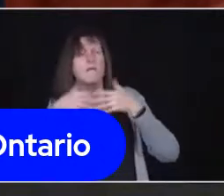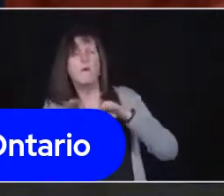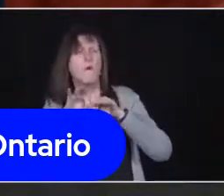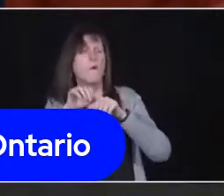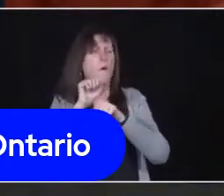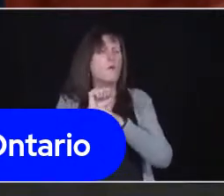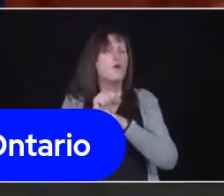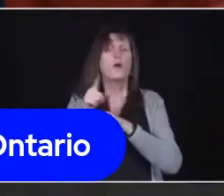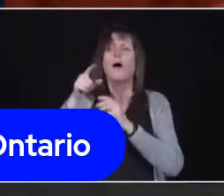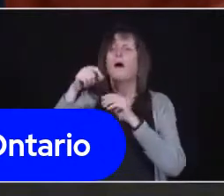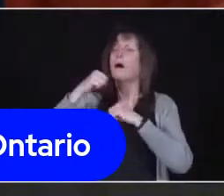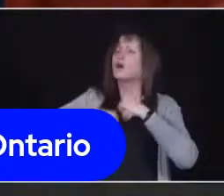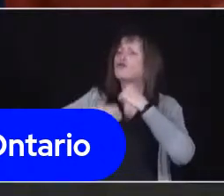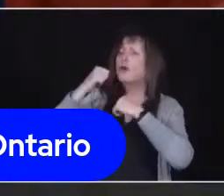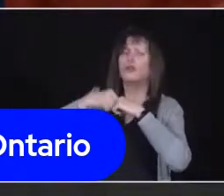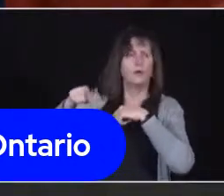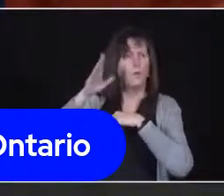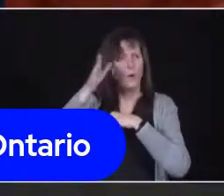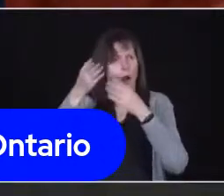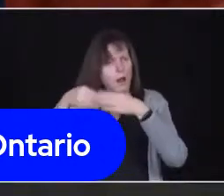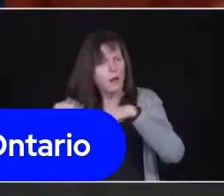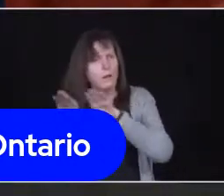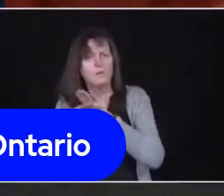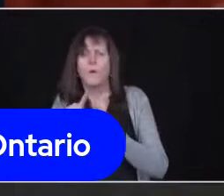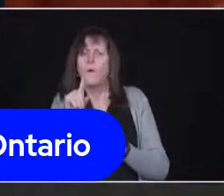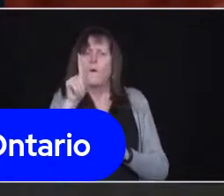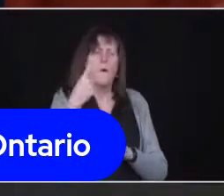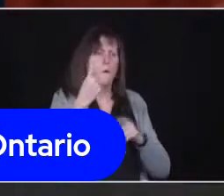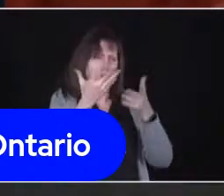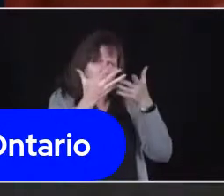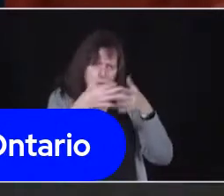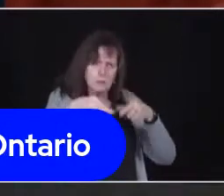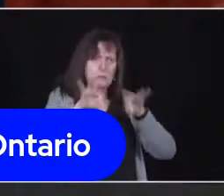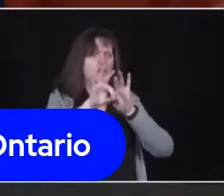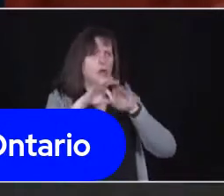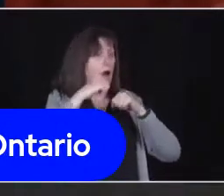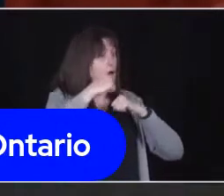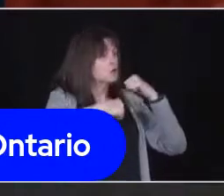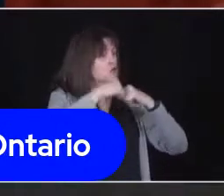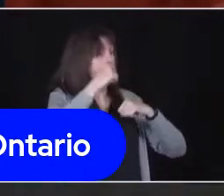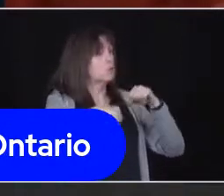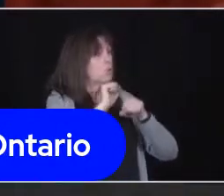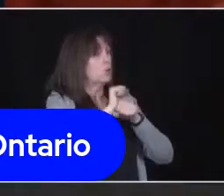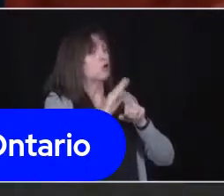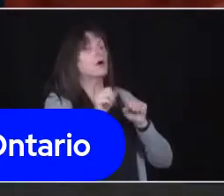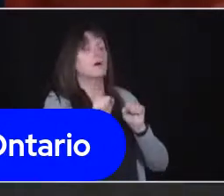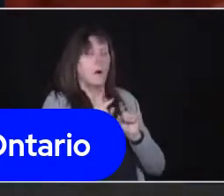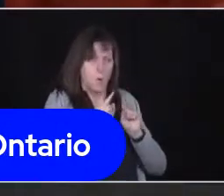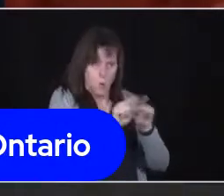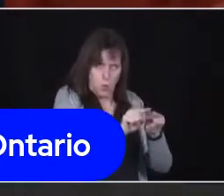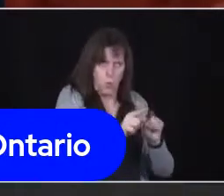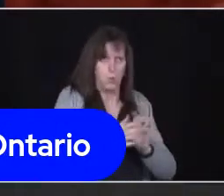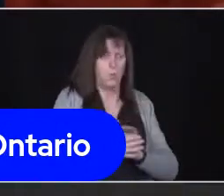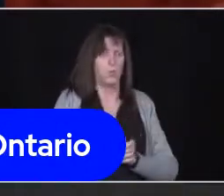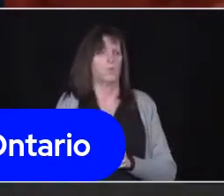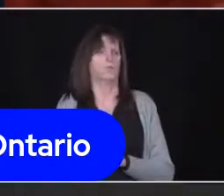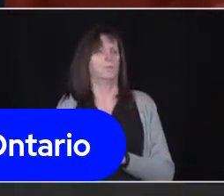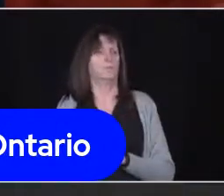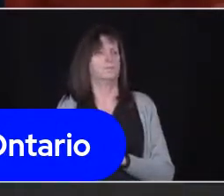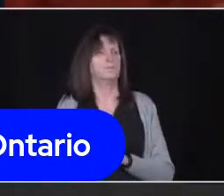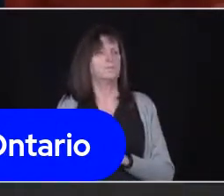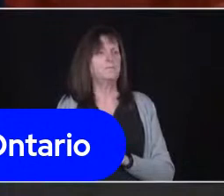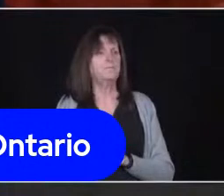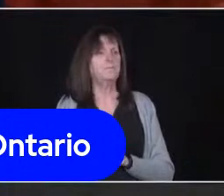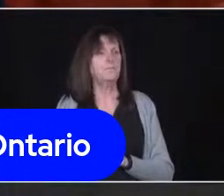closed, with only essential construction permitted to operate. Capacity limits for in-person shopping in